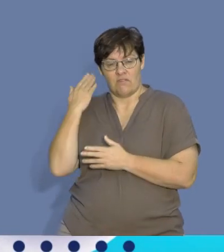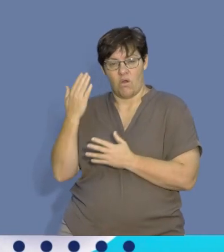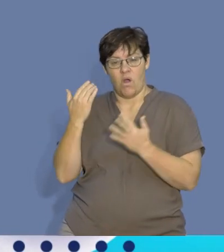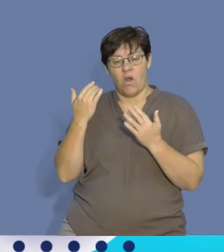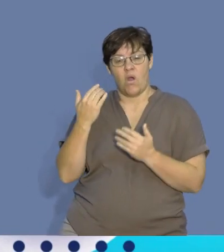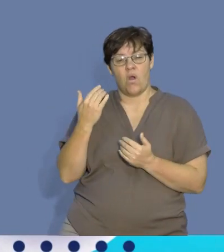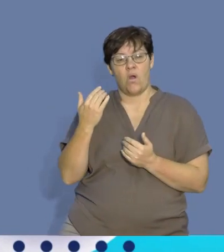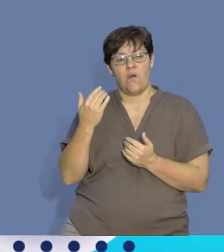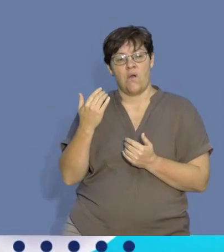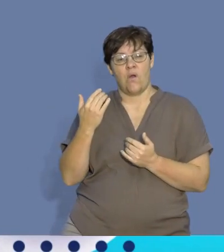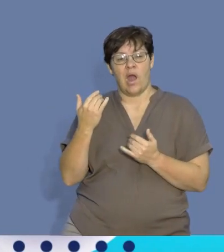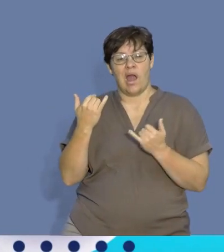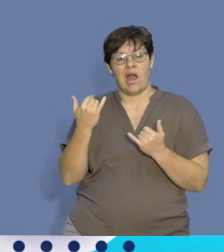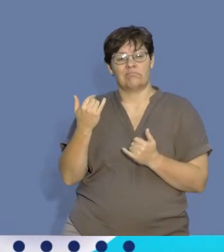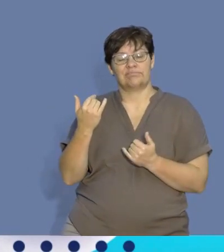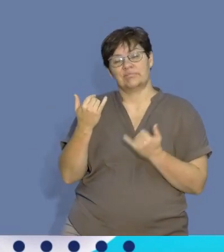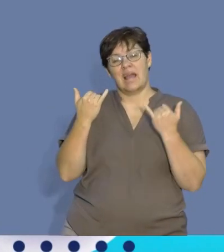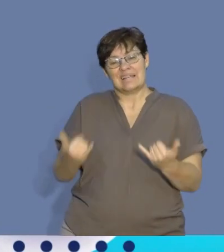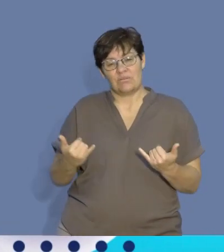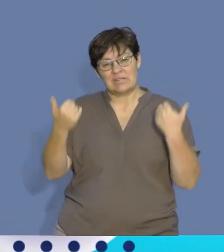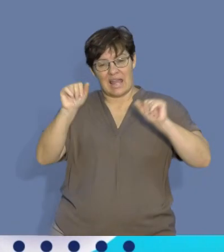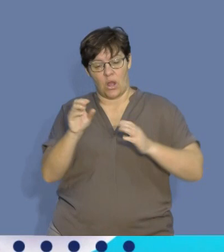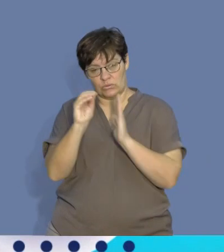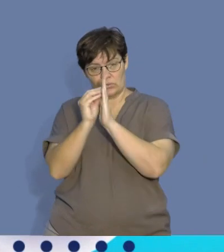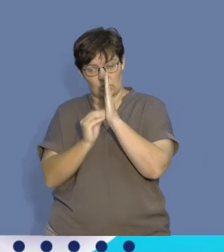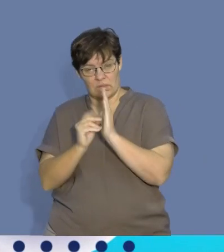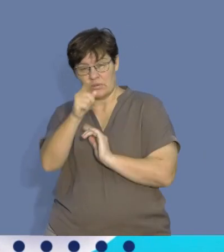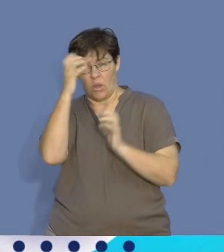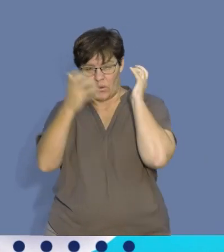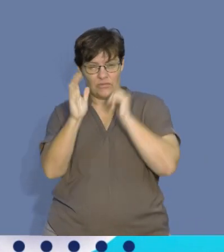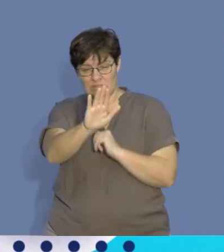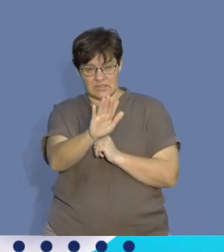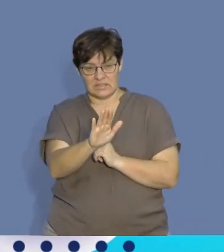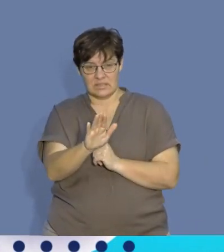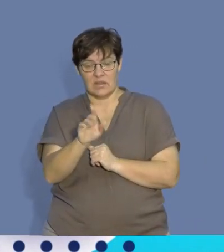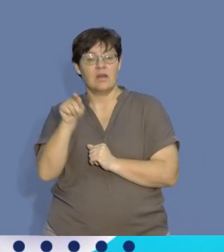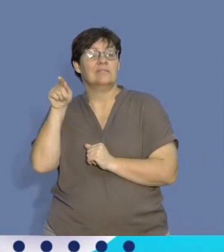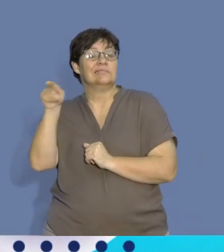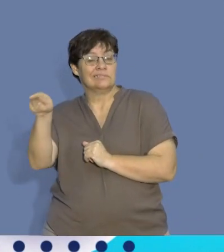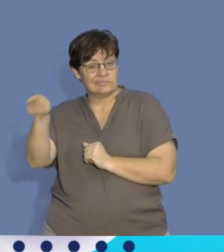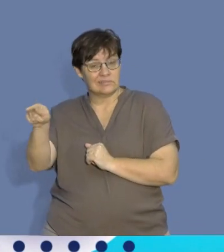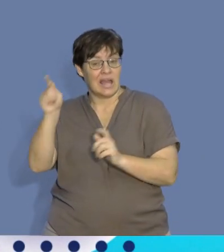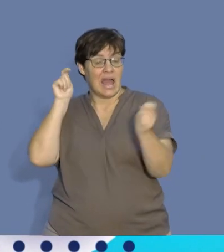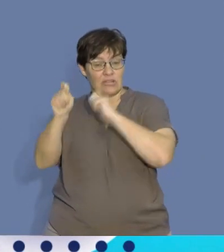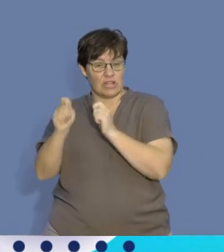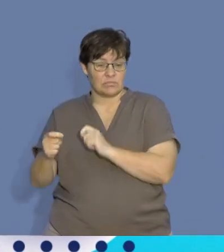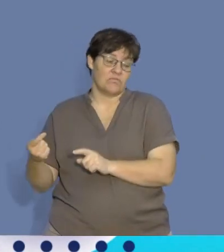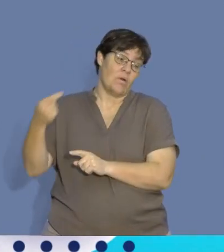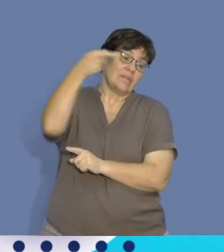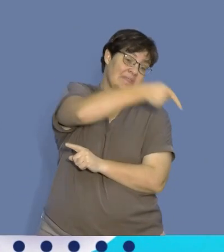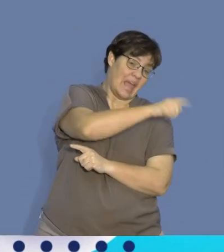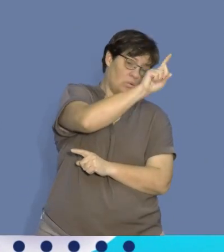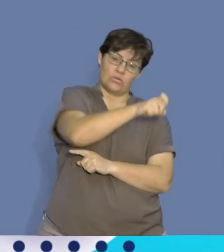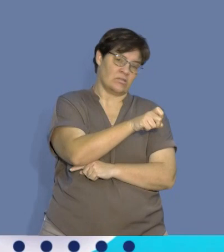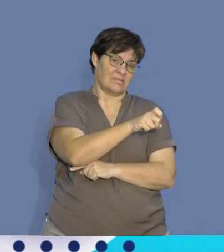current account note earlier on, but I just want to make sure that no one gets confused. I wasn't given this adjustment for